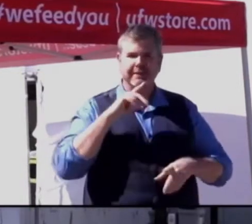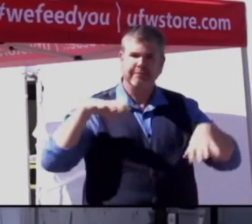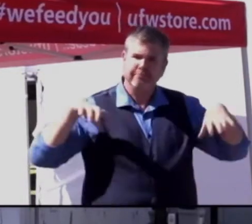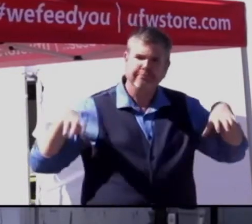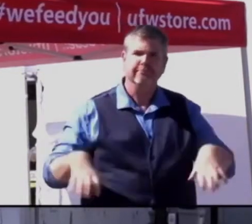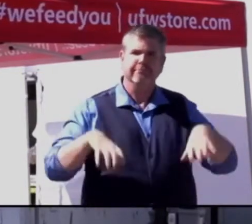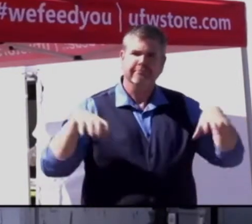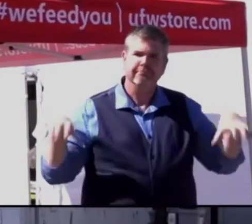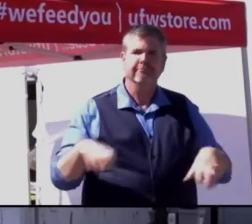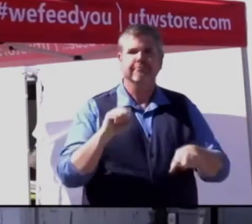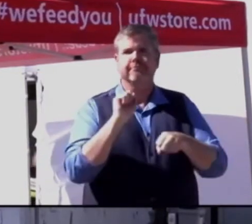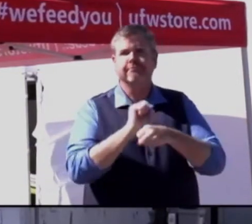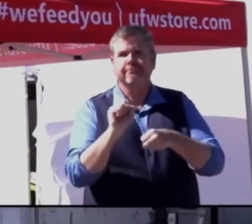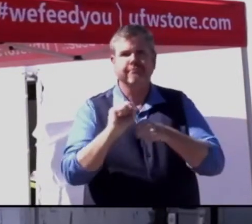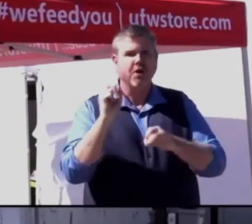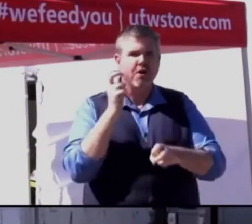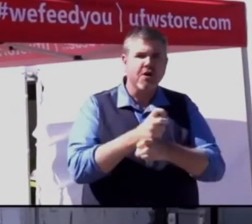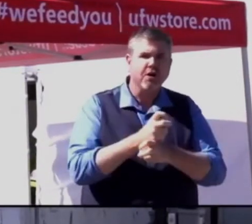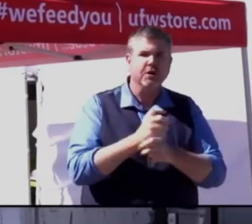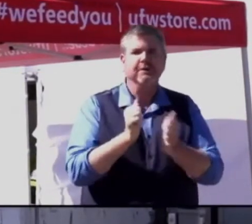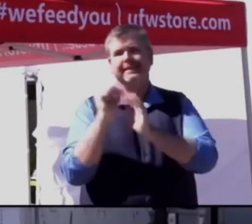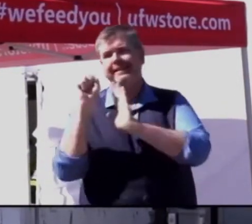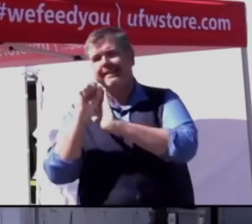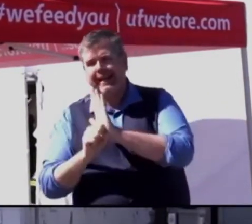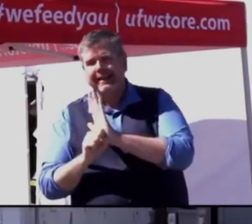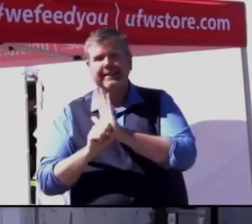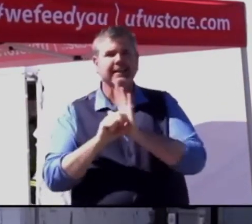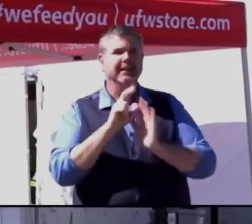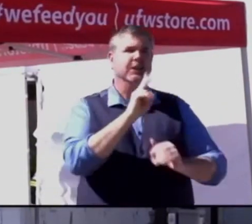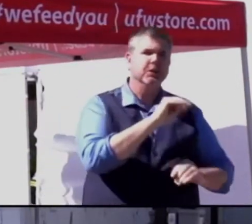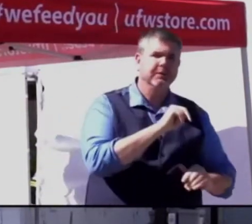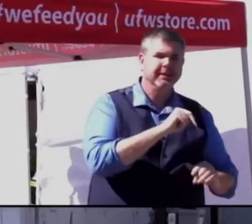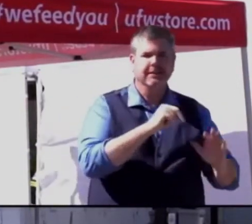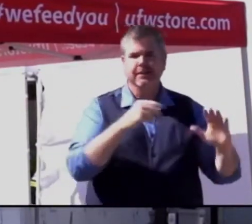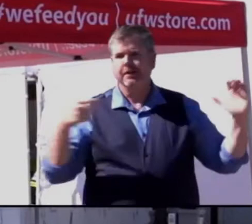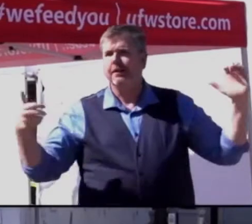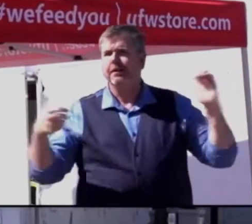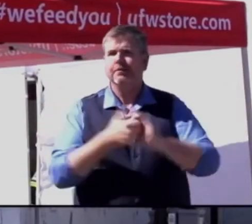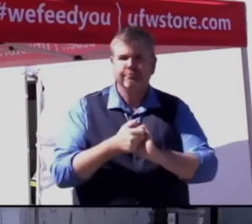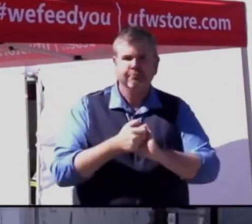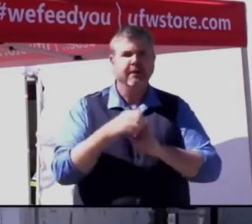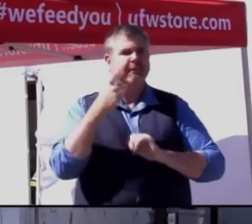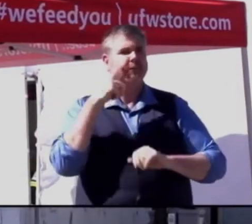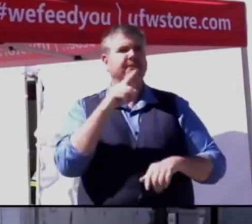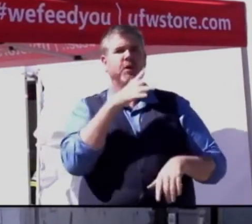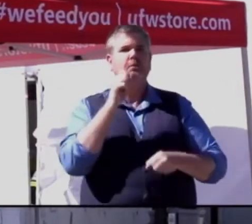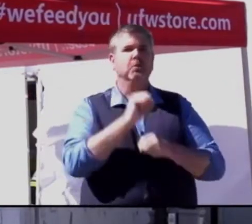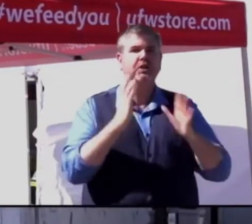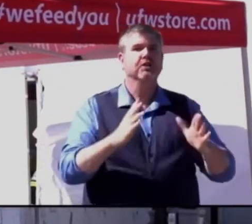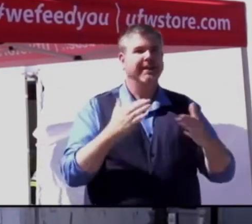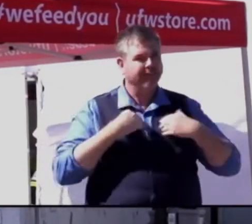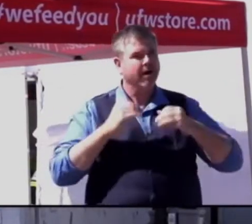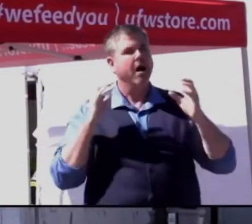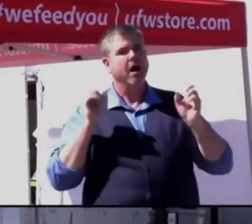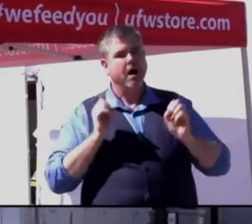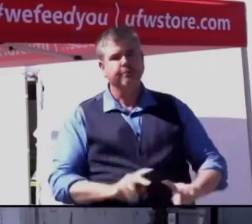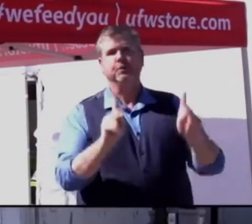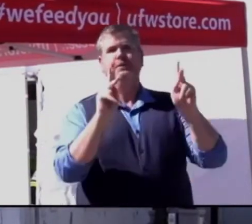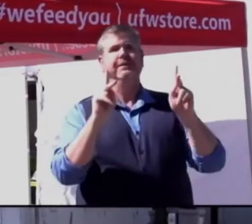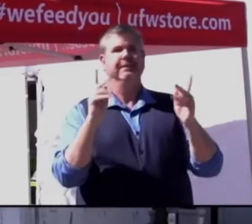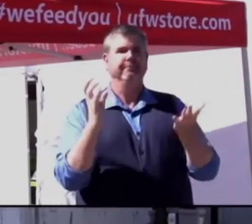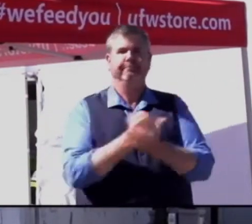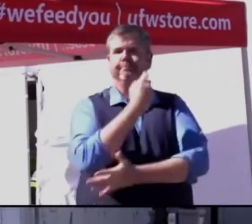the state with the union to ensure that we're helping farm workers access the events on the ground when